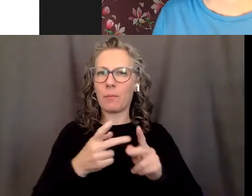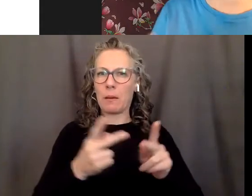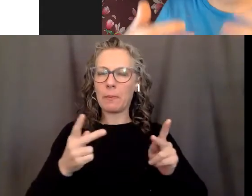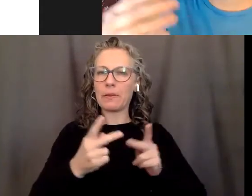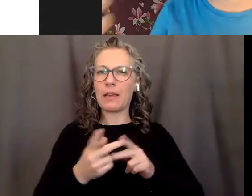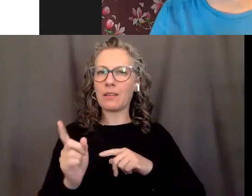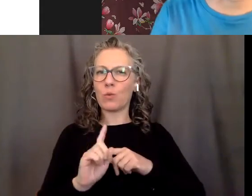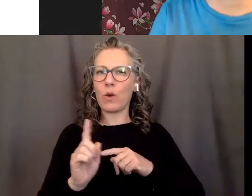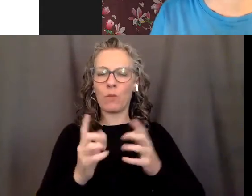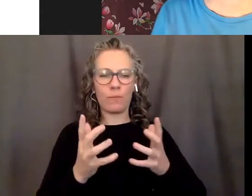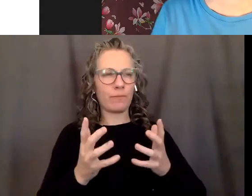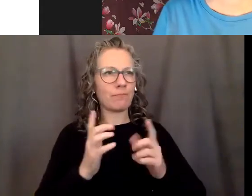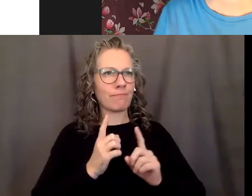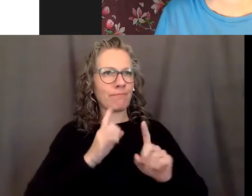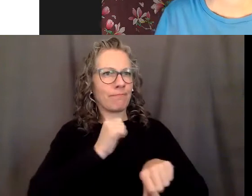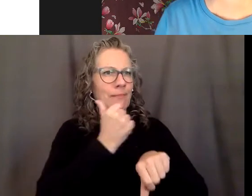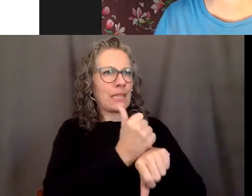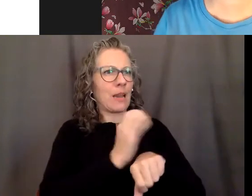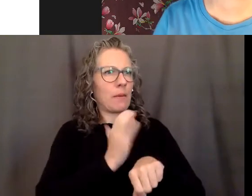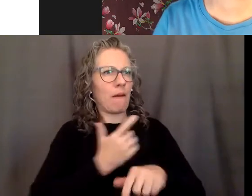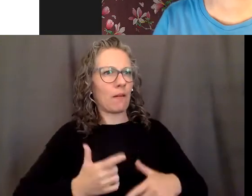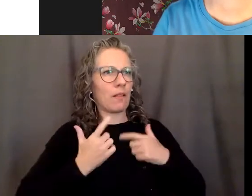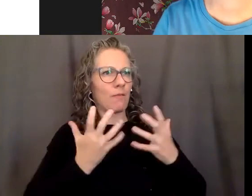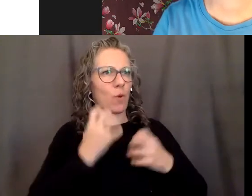that we're living and our interaction with people, etc.